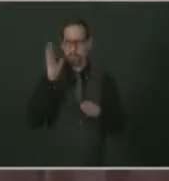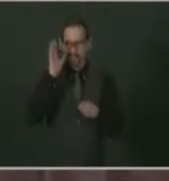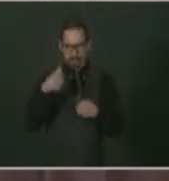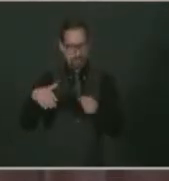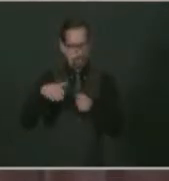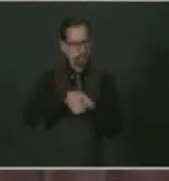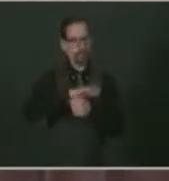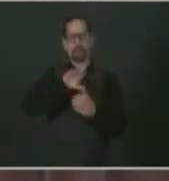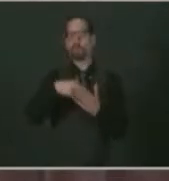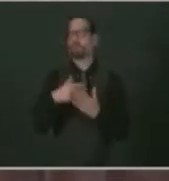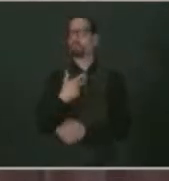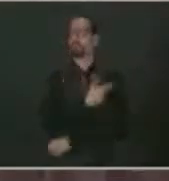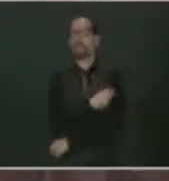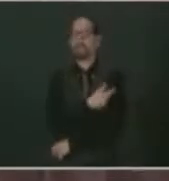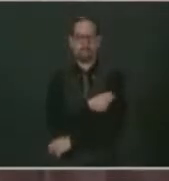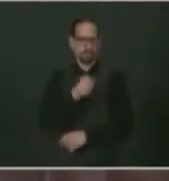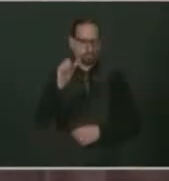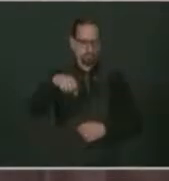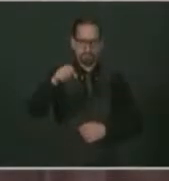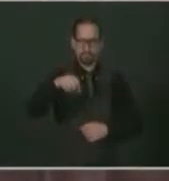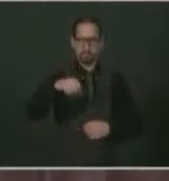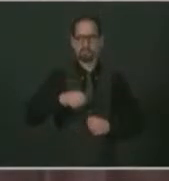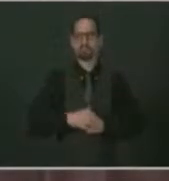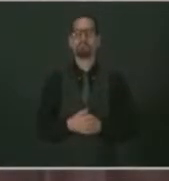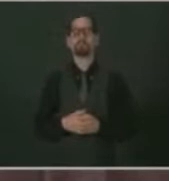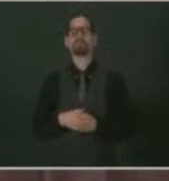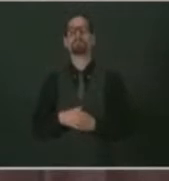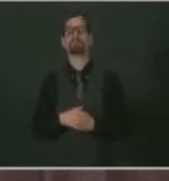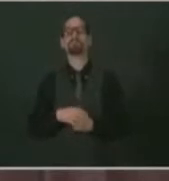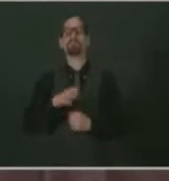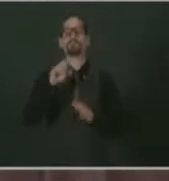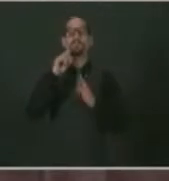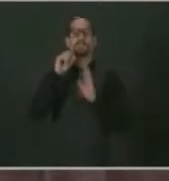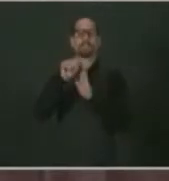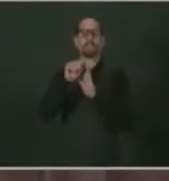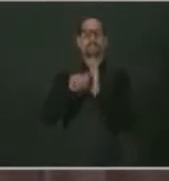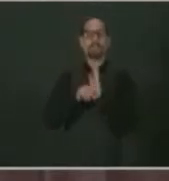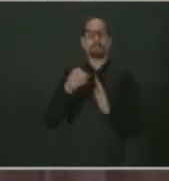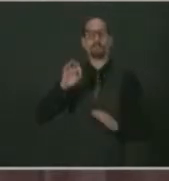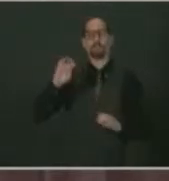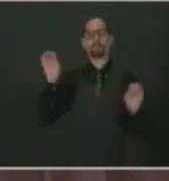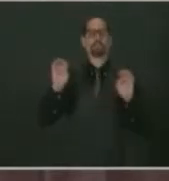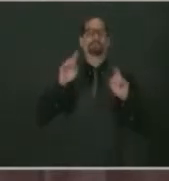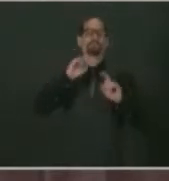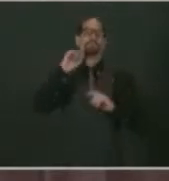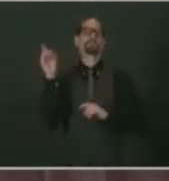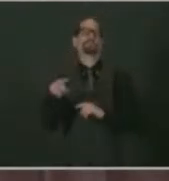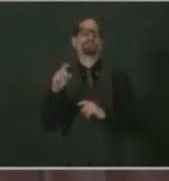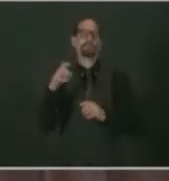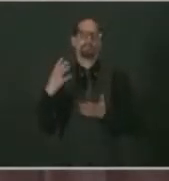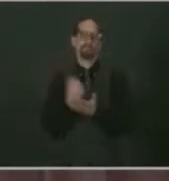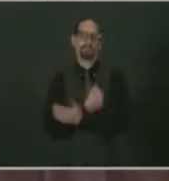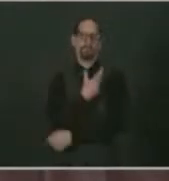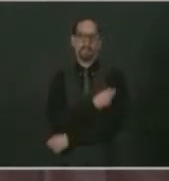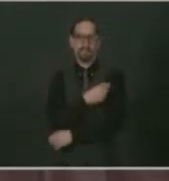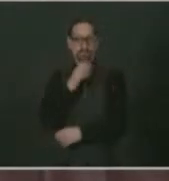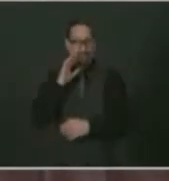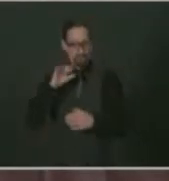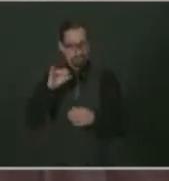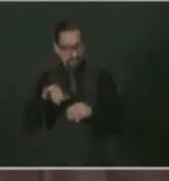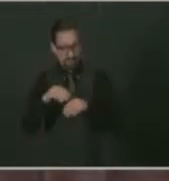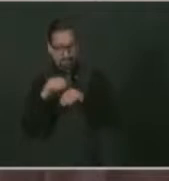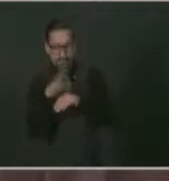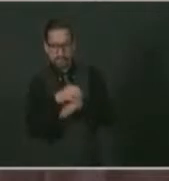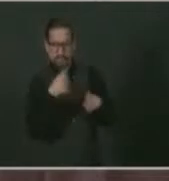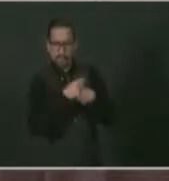a state of emergency. Does that influence you keeping the state of emergency, extending it, or ending it at any point? There's multiple factors